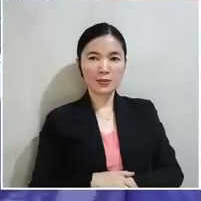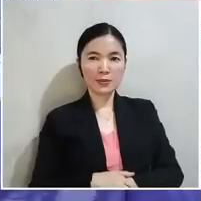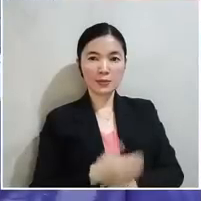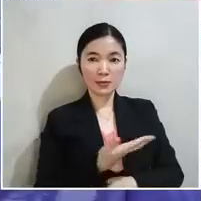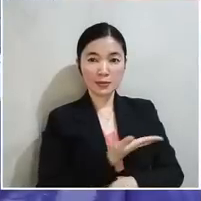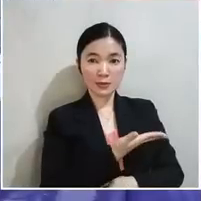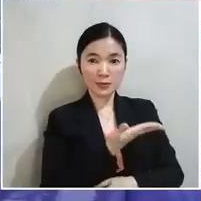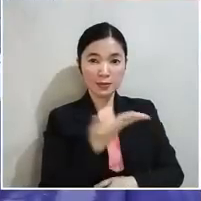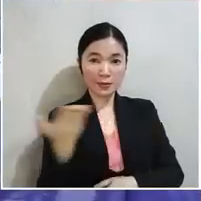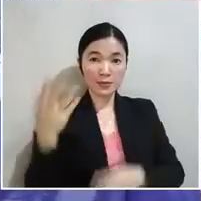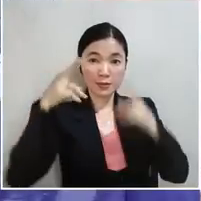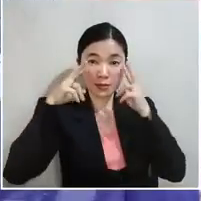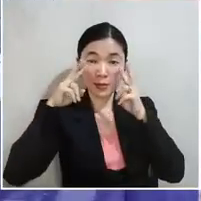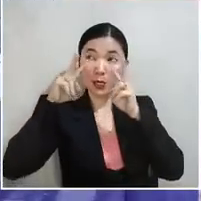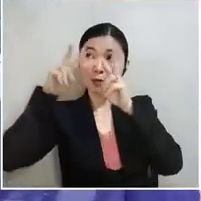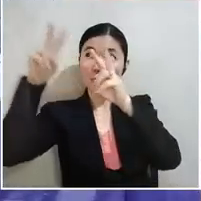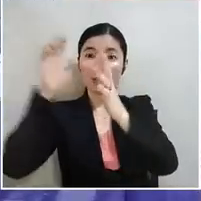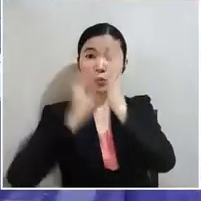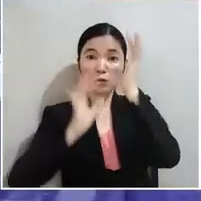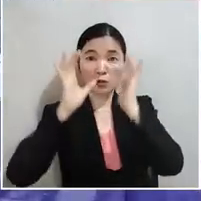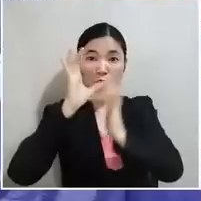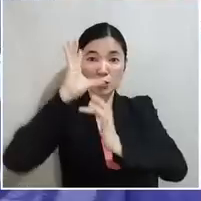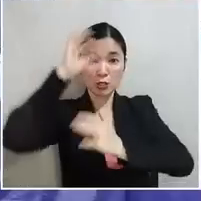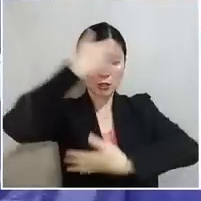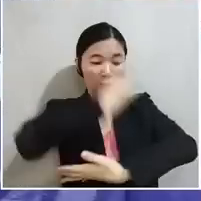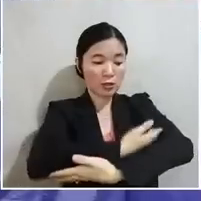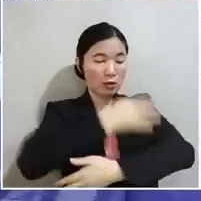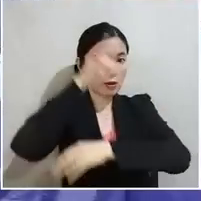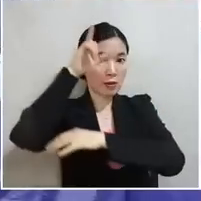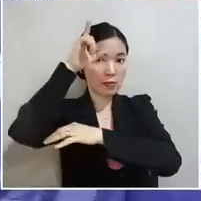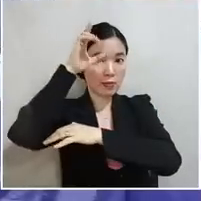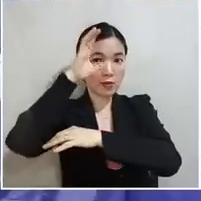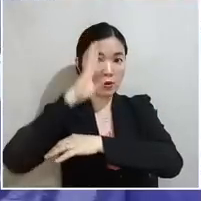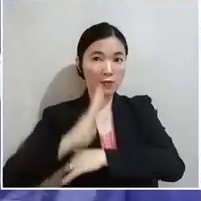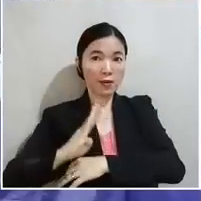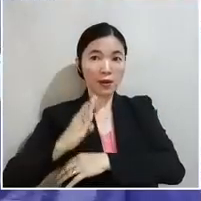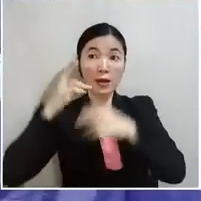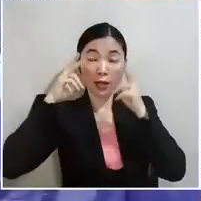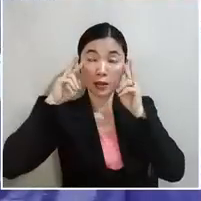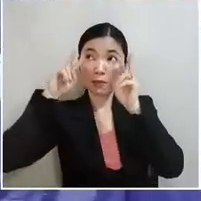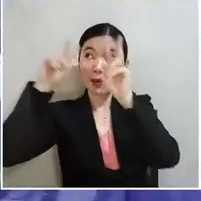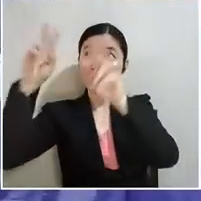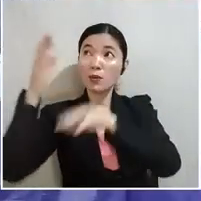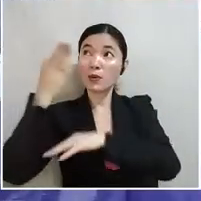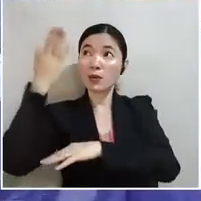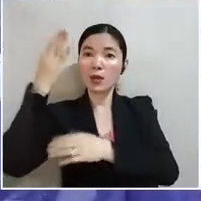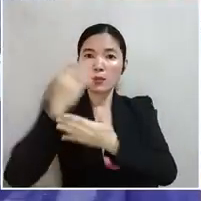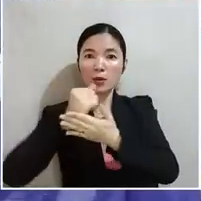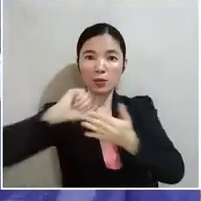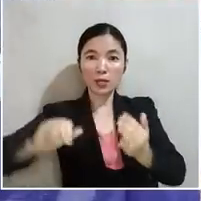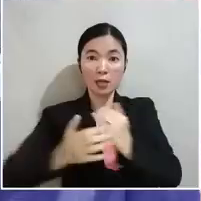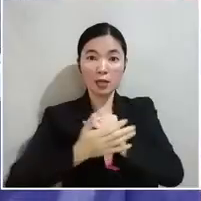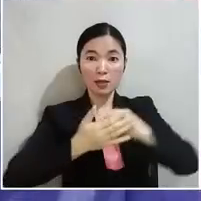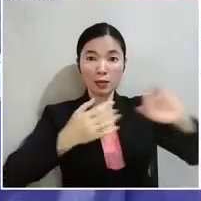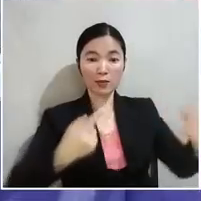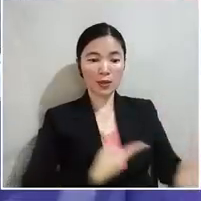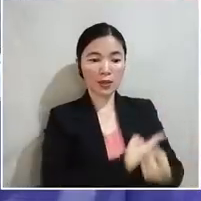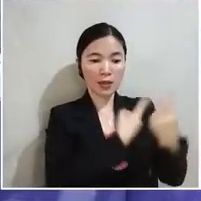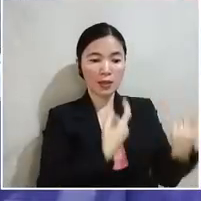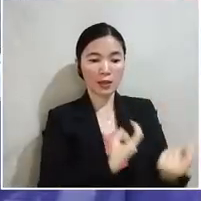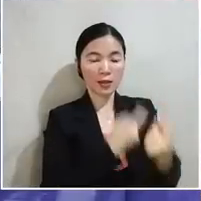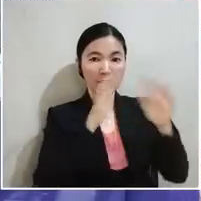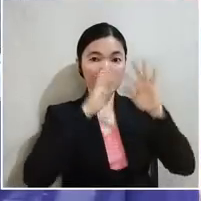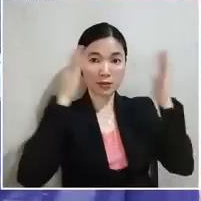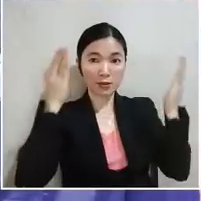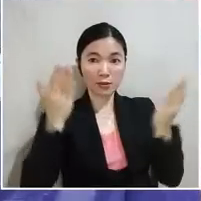peace. Behold the Lamb of God, behold him who takes away the sins of the world. Blessed are those